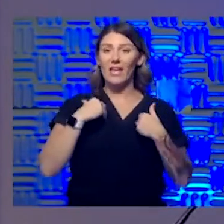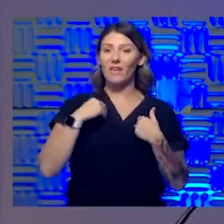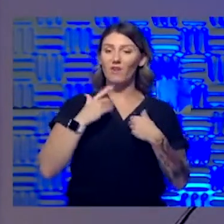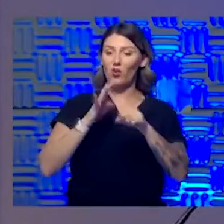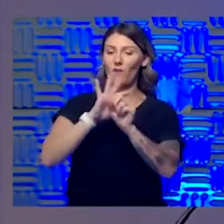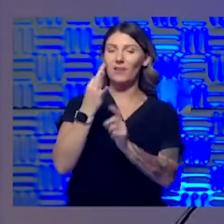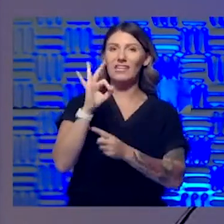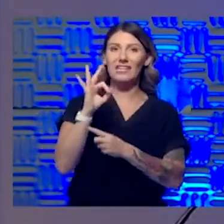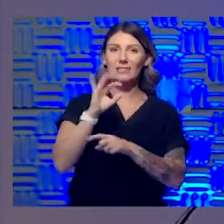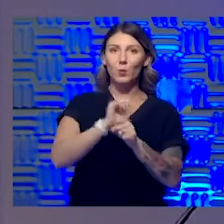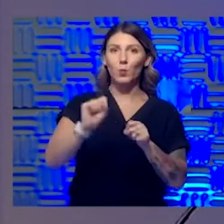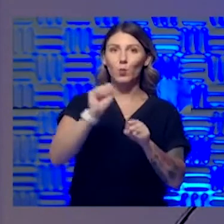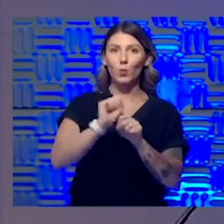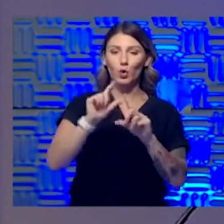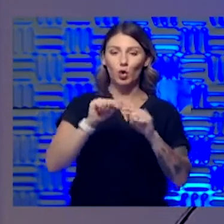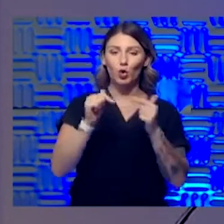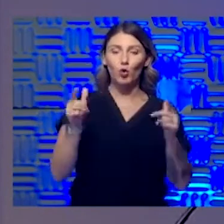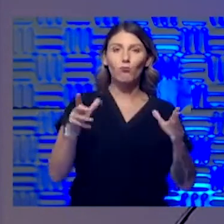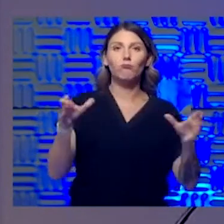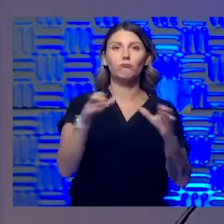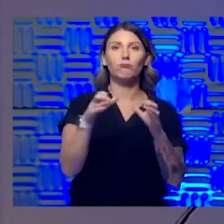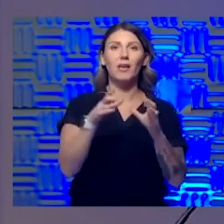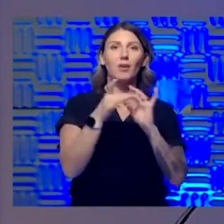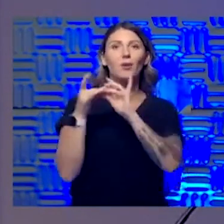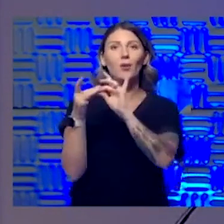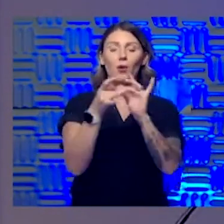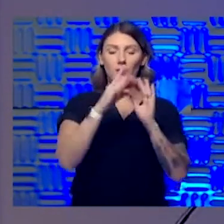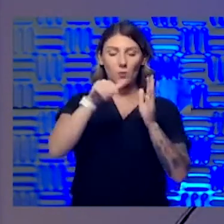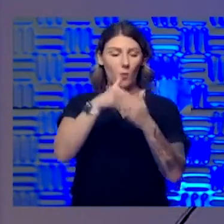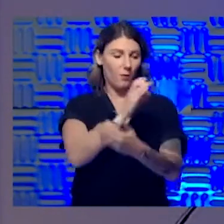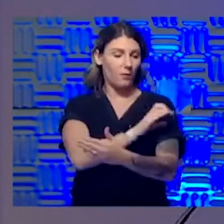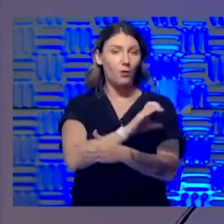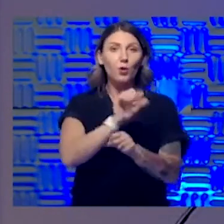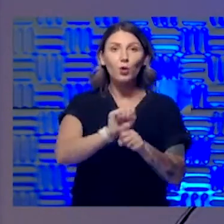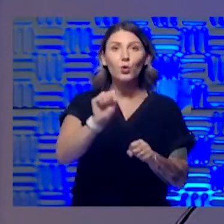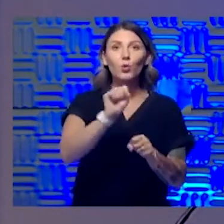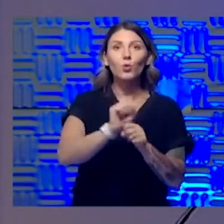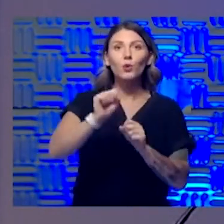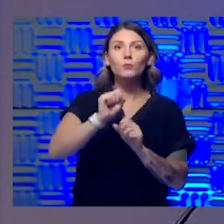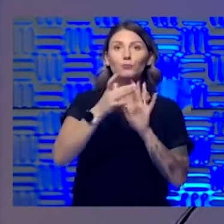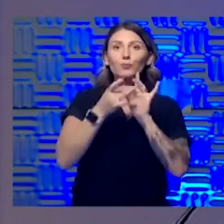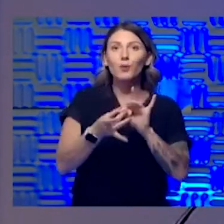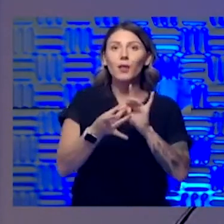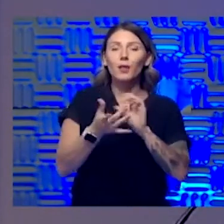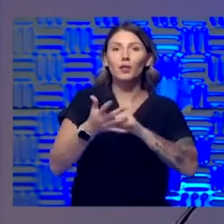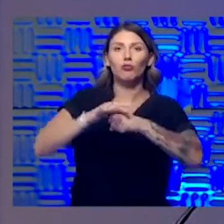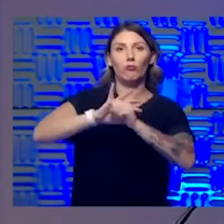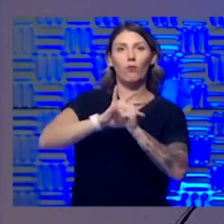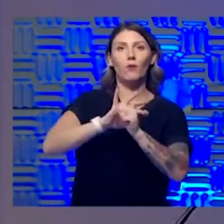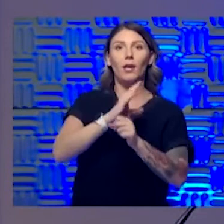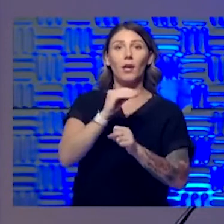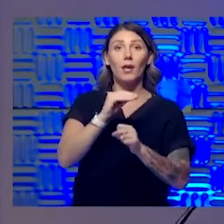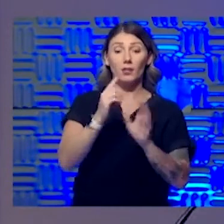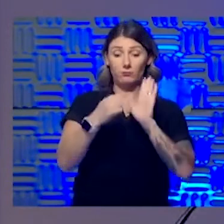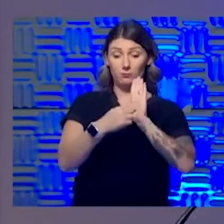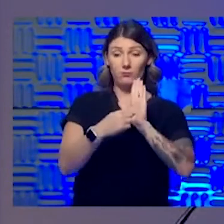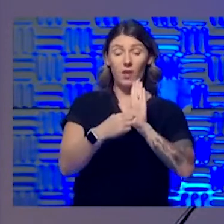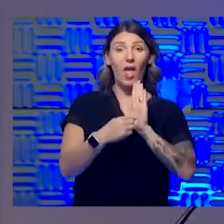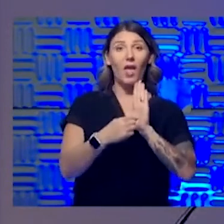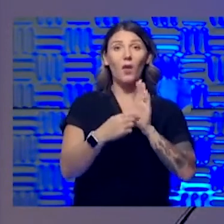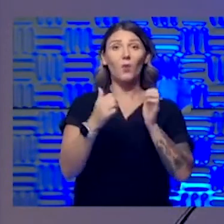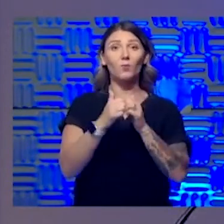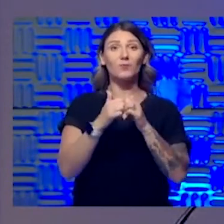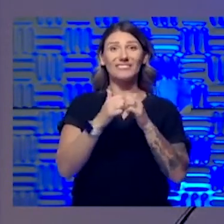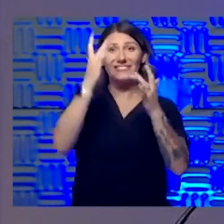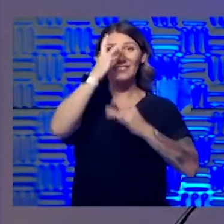that coordinates all of our clinical research activities around COVID, and it's modeled on the disease working groups that we